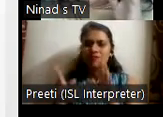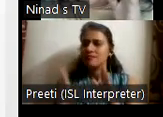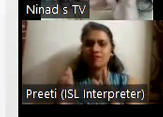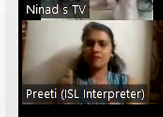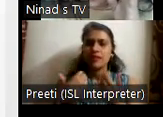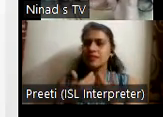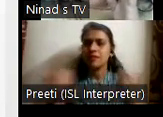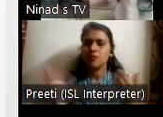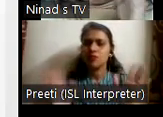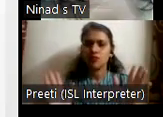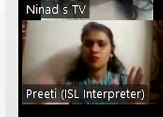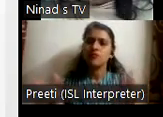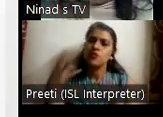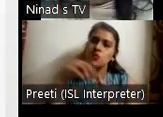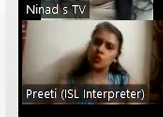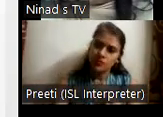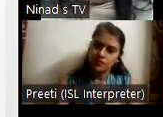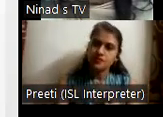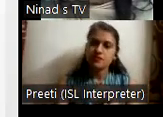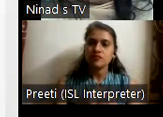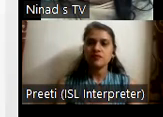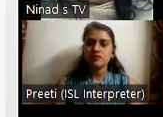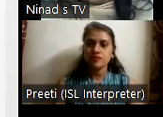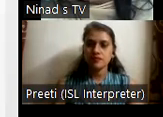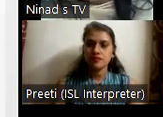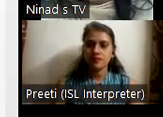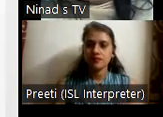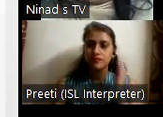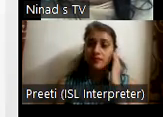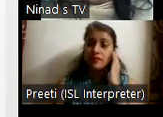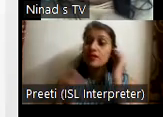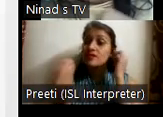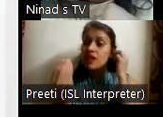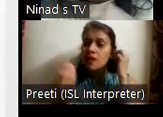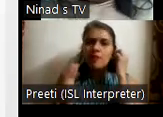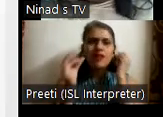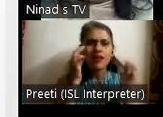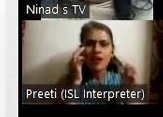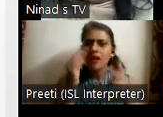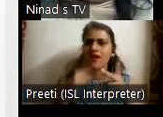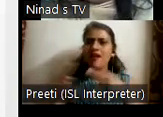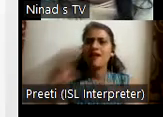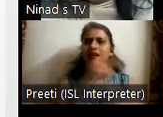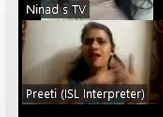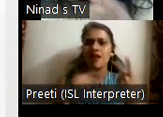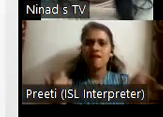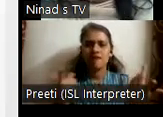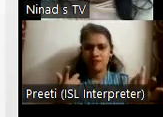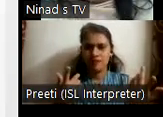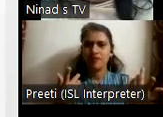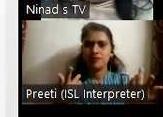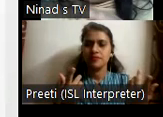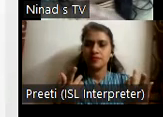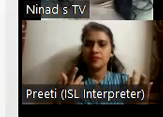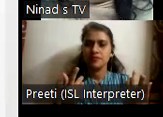with some kind of, which may have certain kinds of biological differences, some structural differences. But if